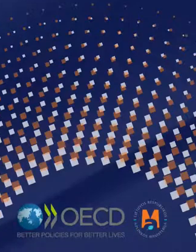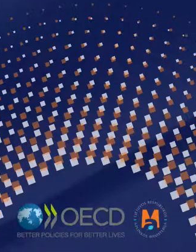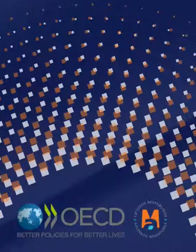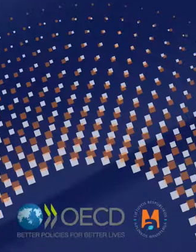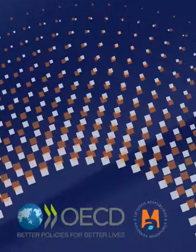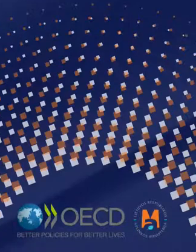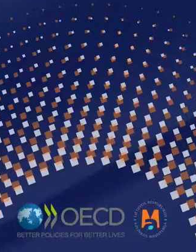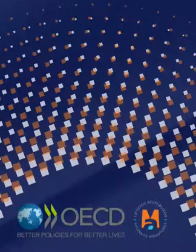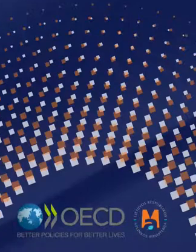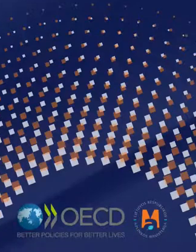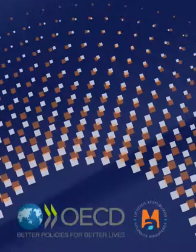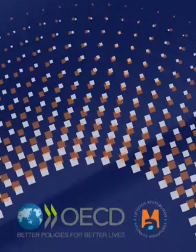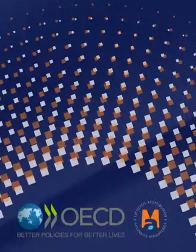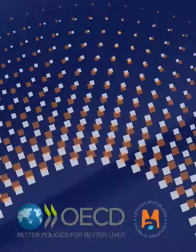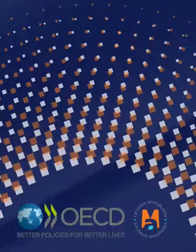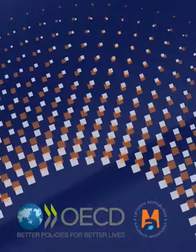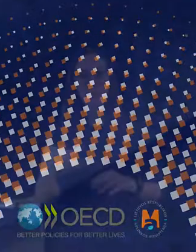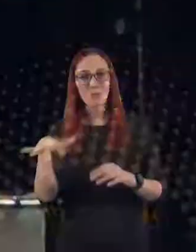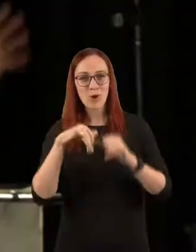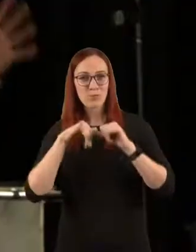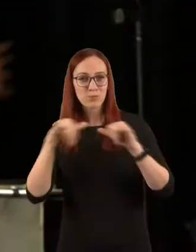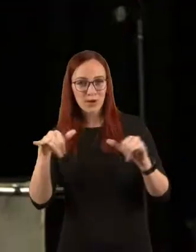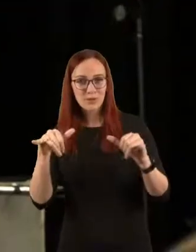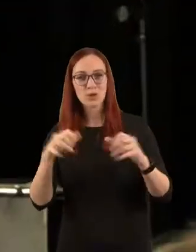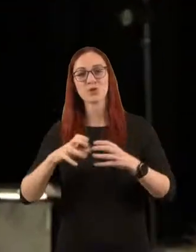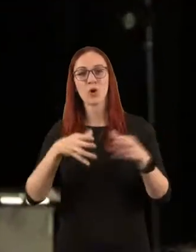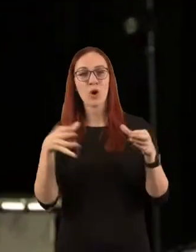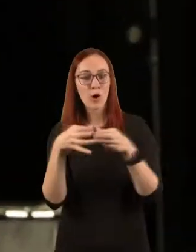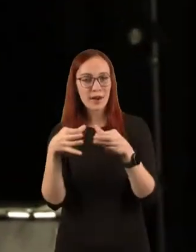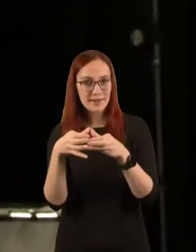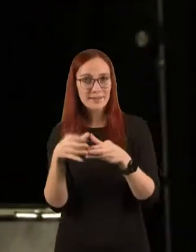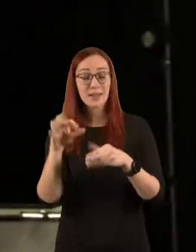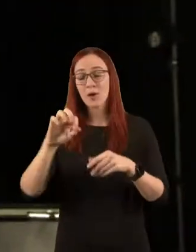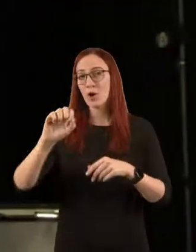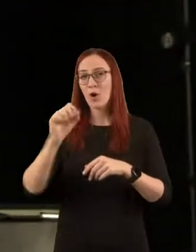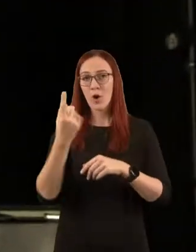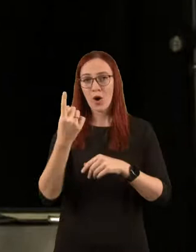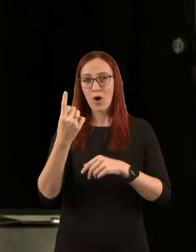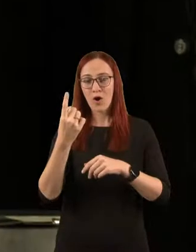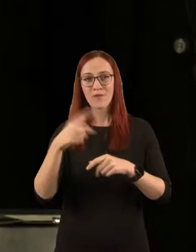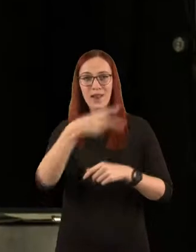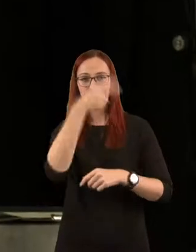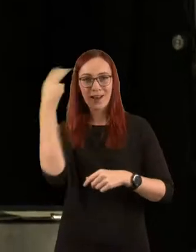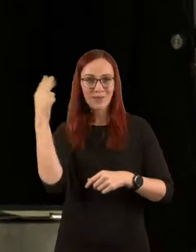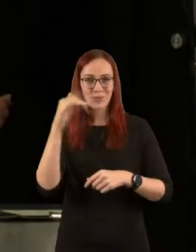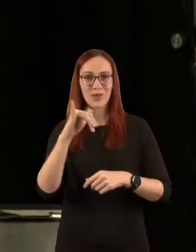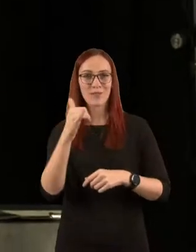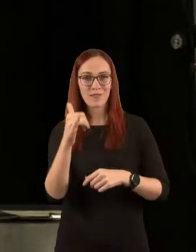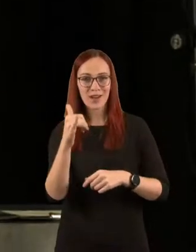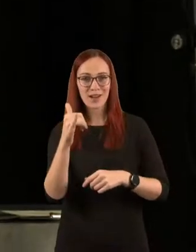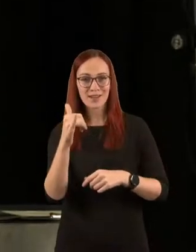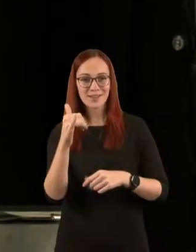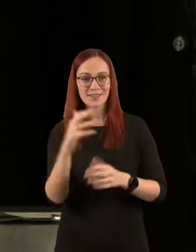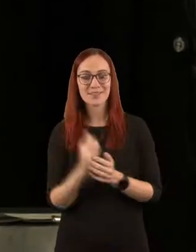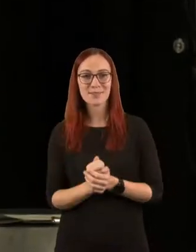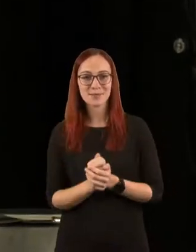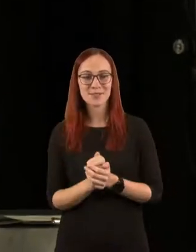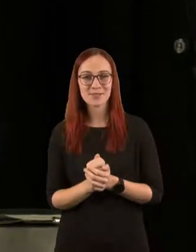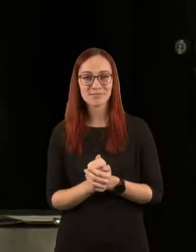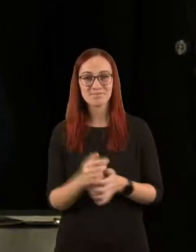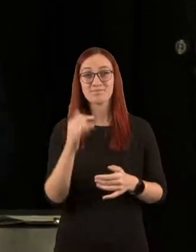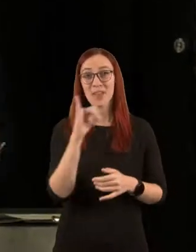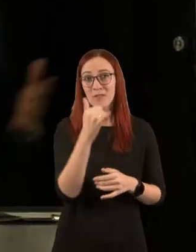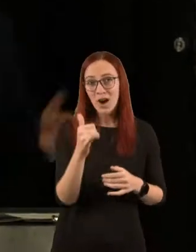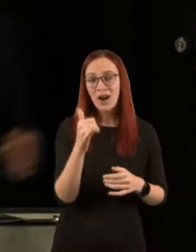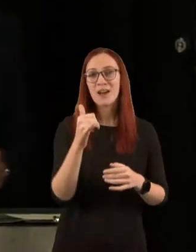the presentation of the OECD Environmental Performance Review of Lithuania. So this review was carried out by the OECD. It is